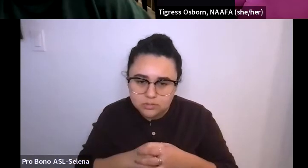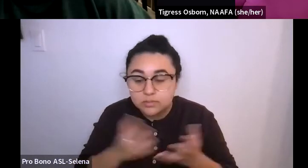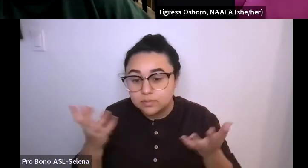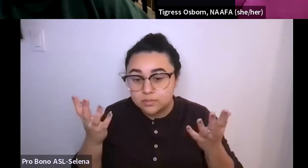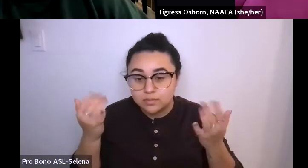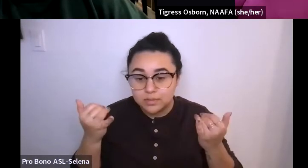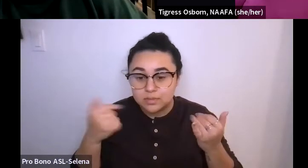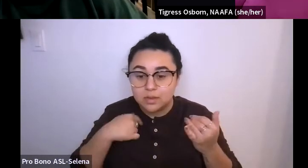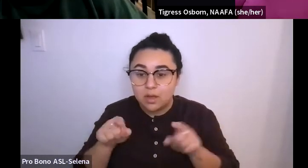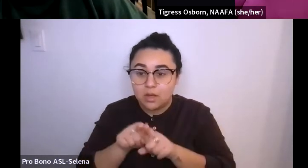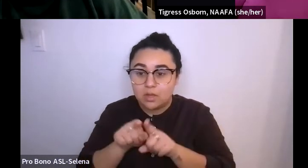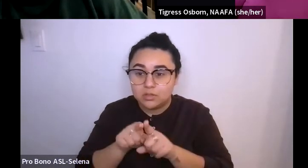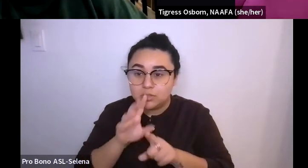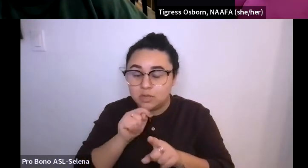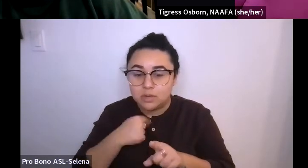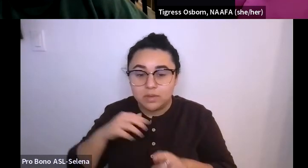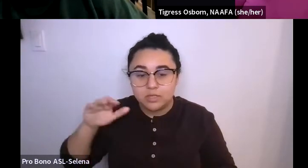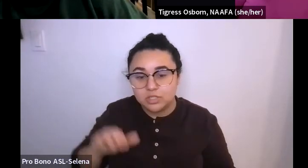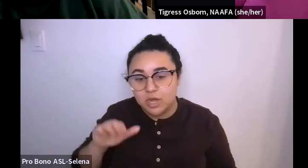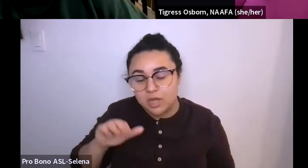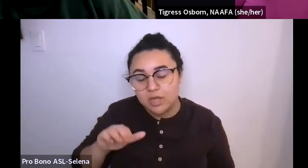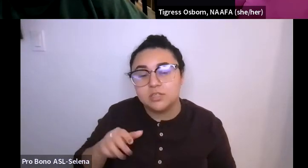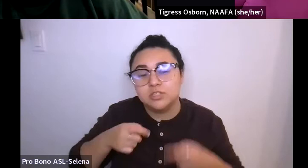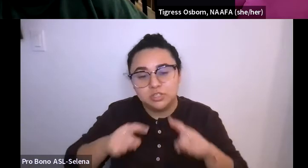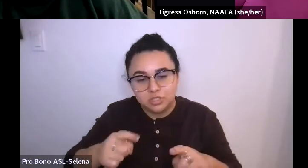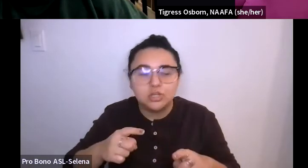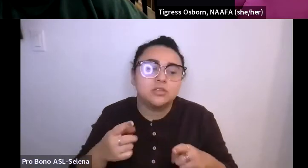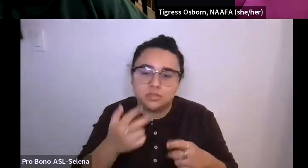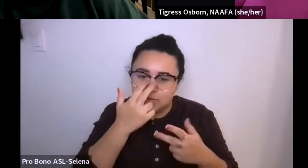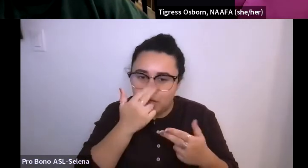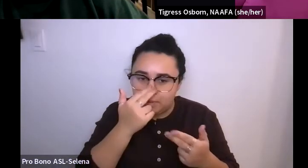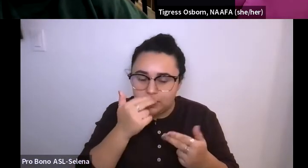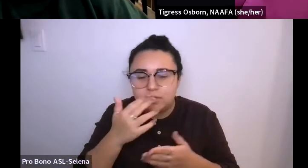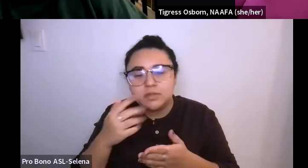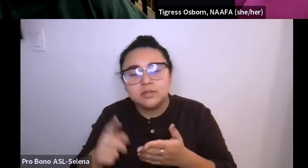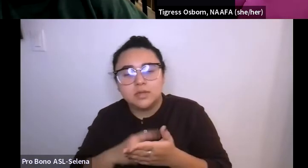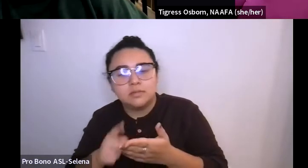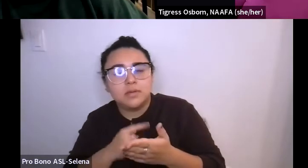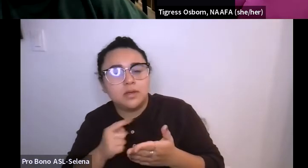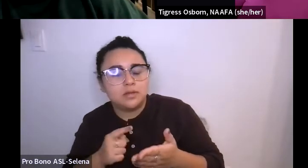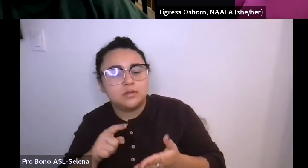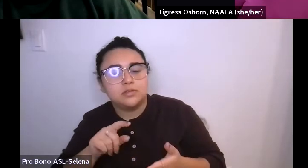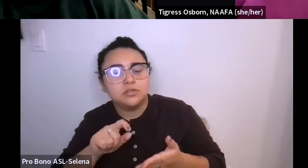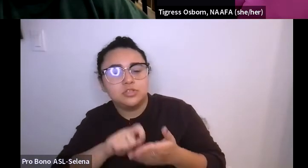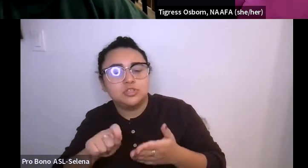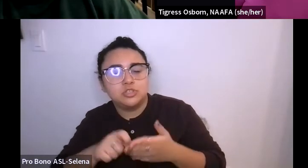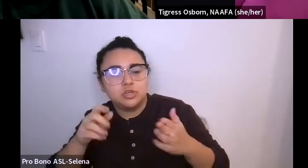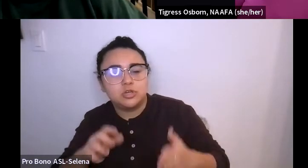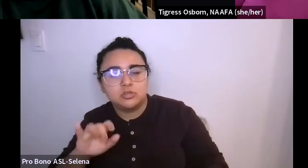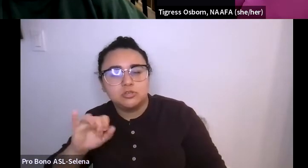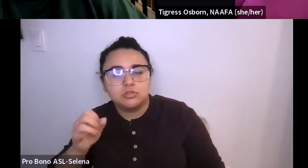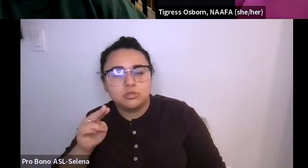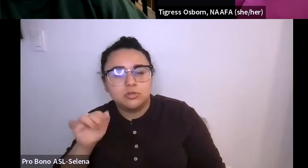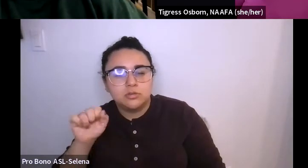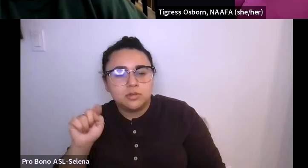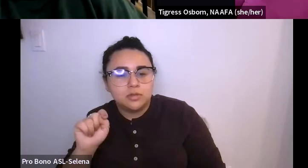because I also talk about my childhood in my comedy, and sometimes journalists will see it as an in to go like, oh, but you did